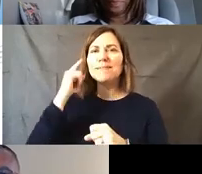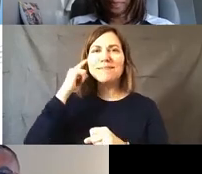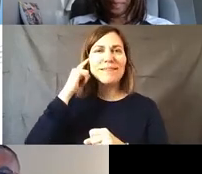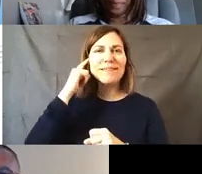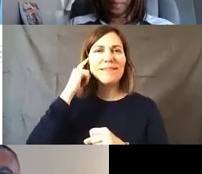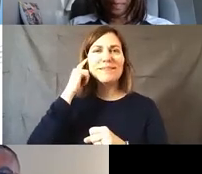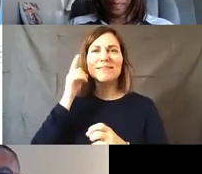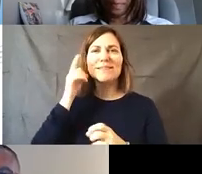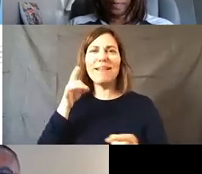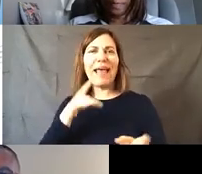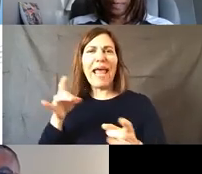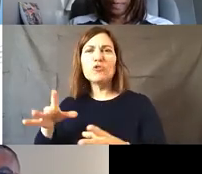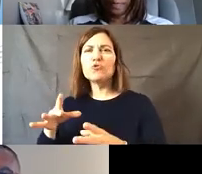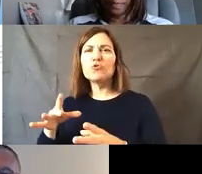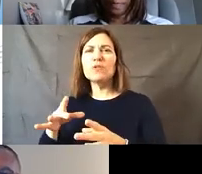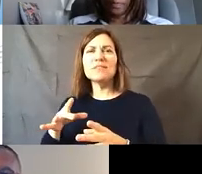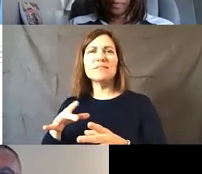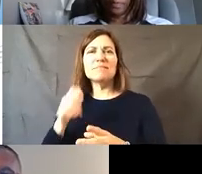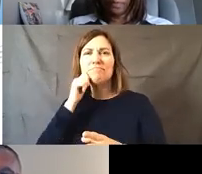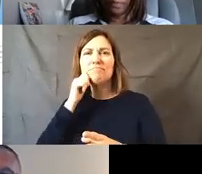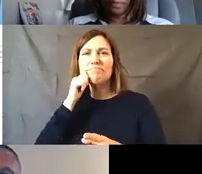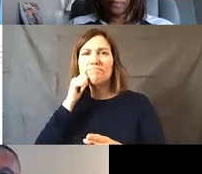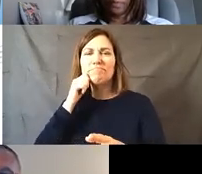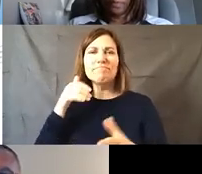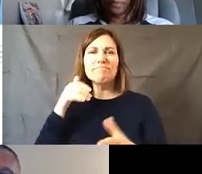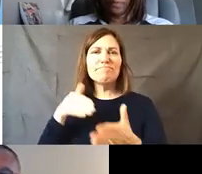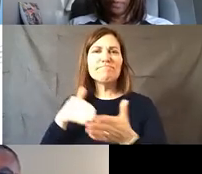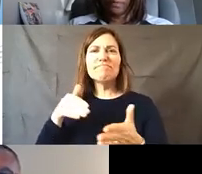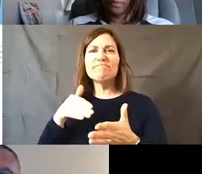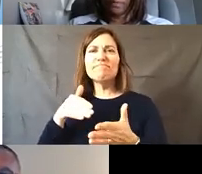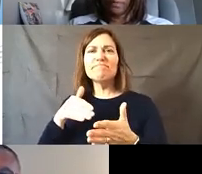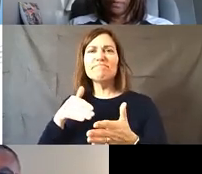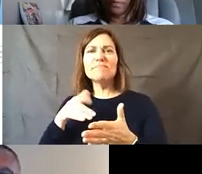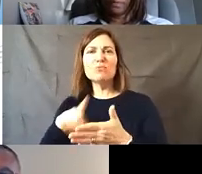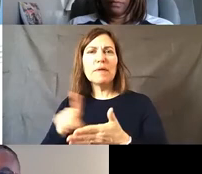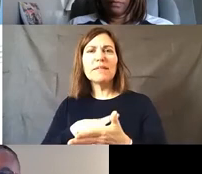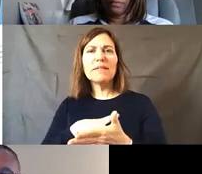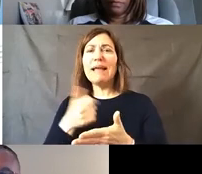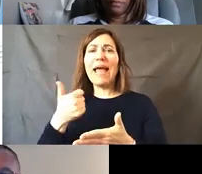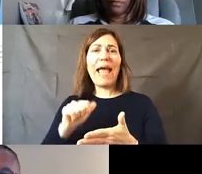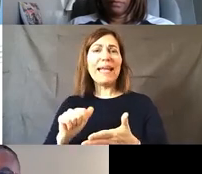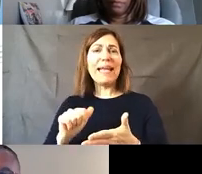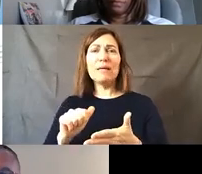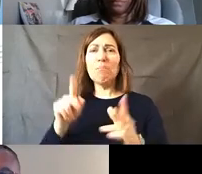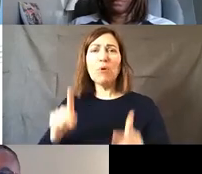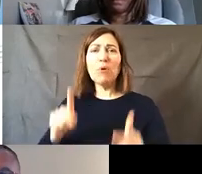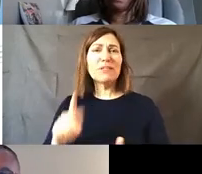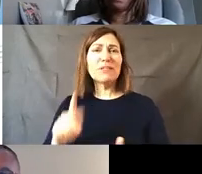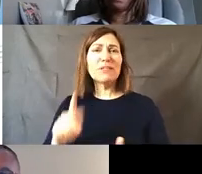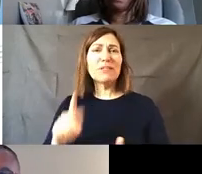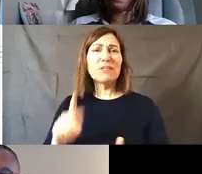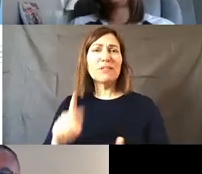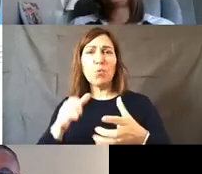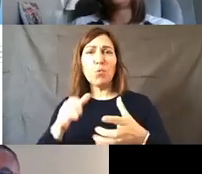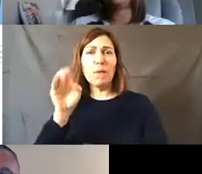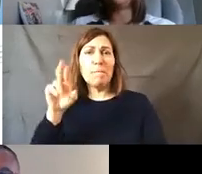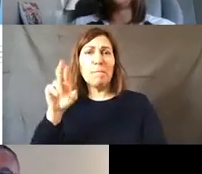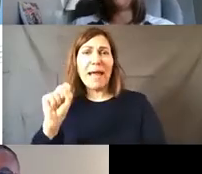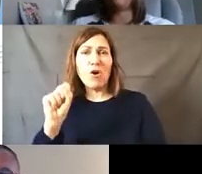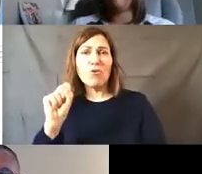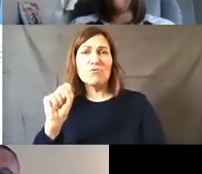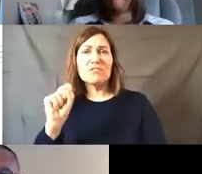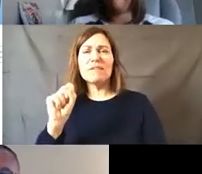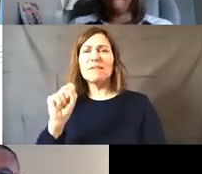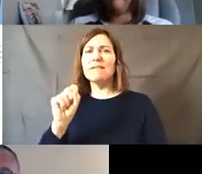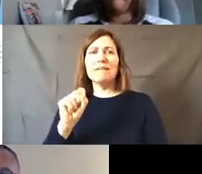and racism. Anyone who's familiar with the Bears, they do it out of a space